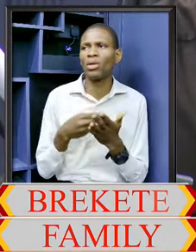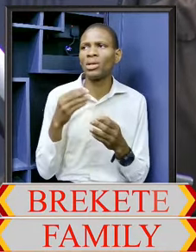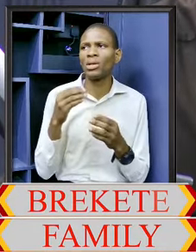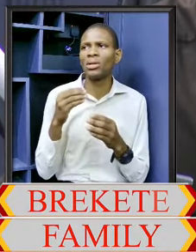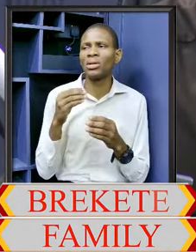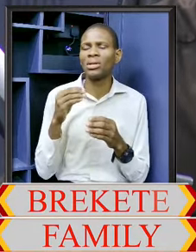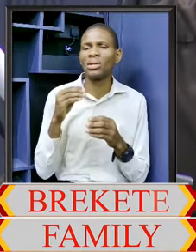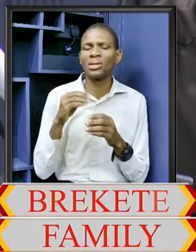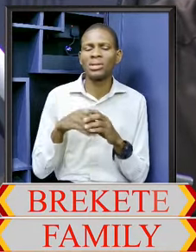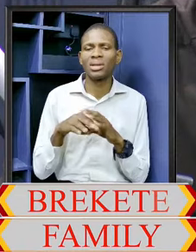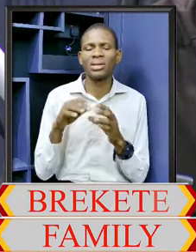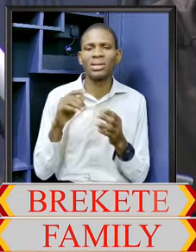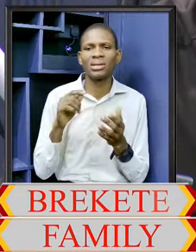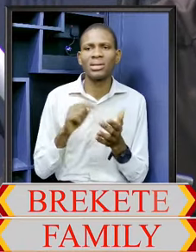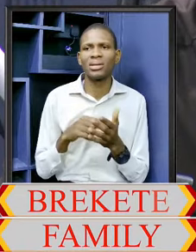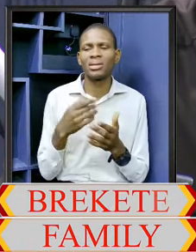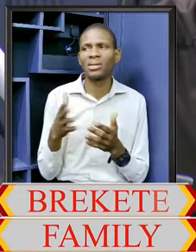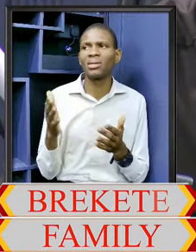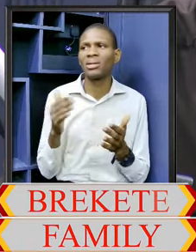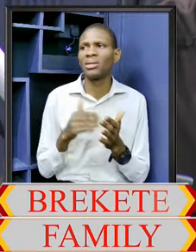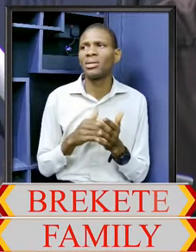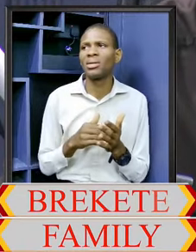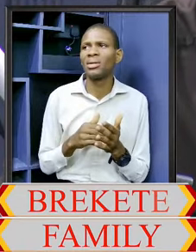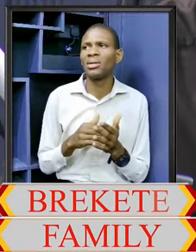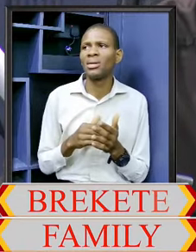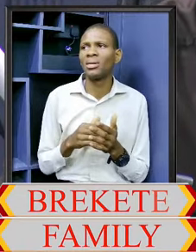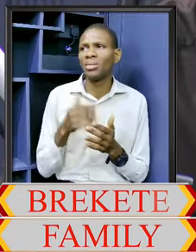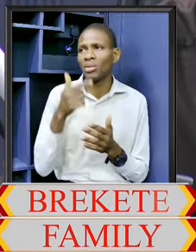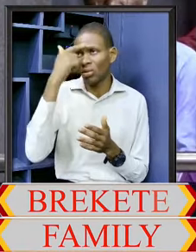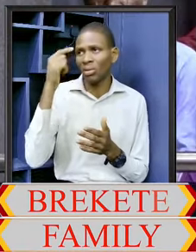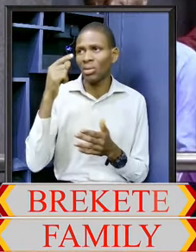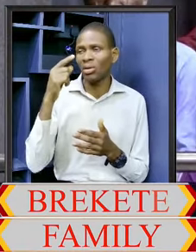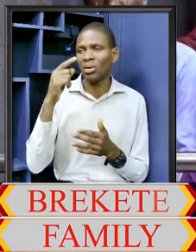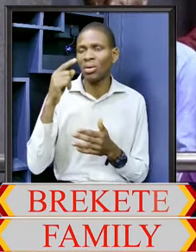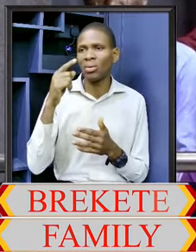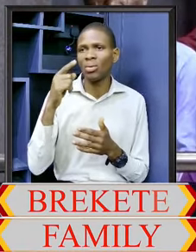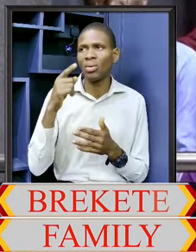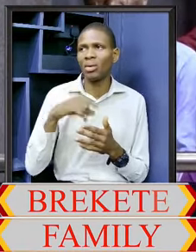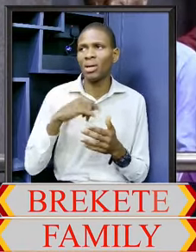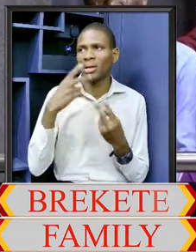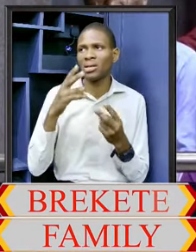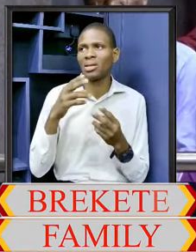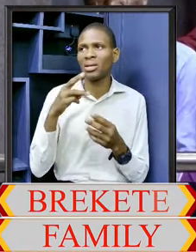to fall inside anything of such, because what I see we saying agreed to.